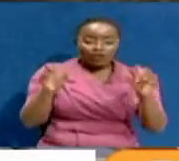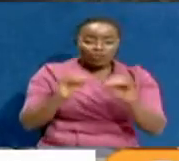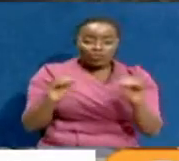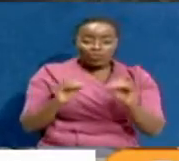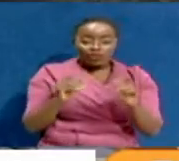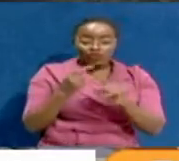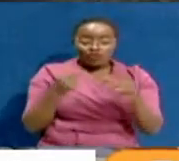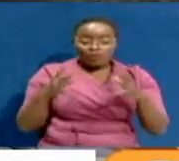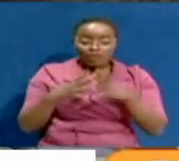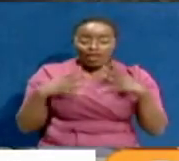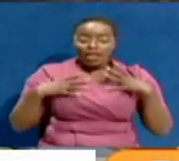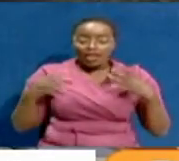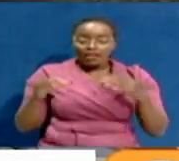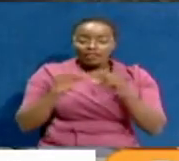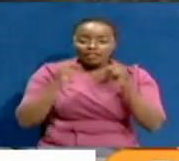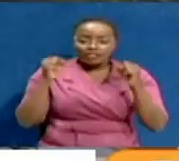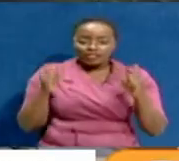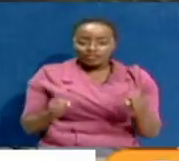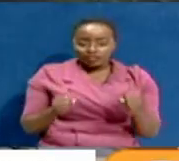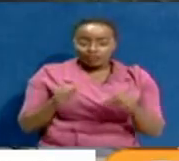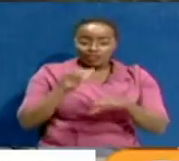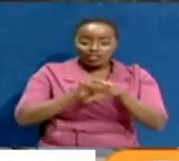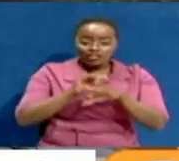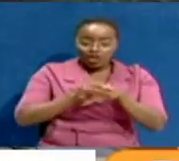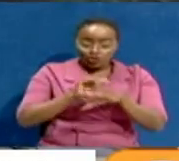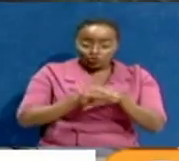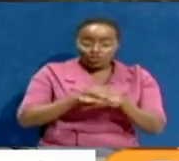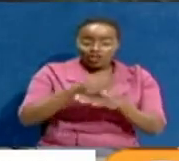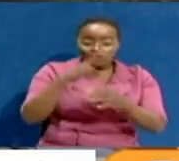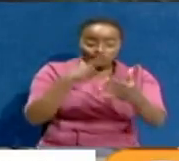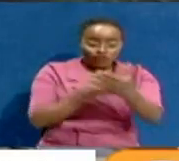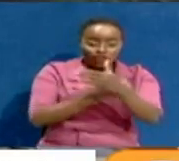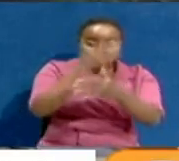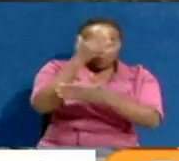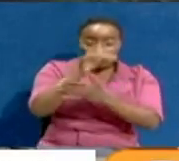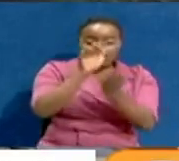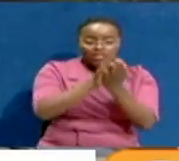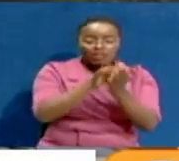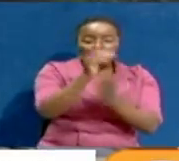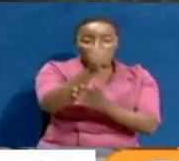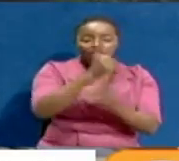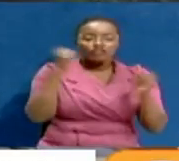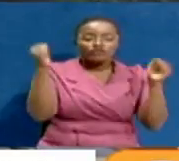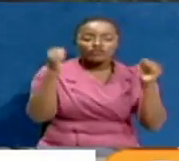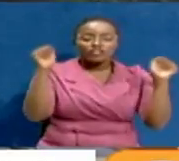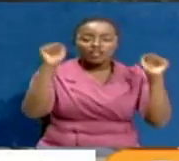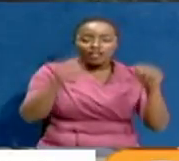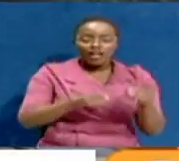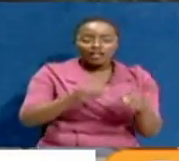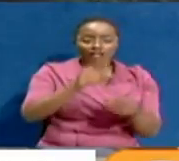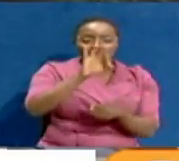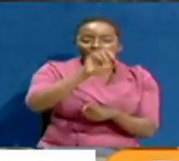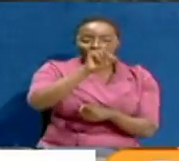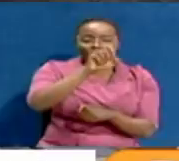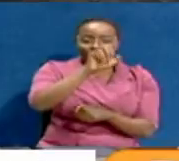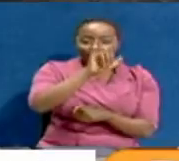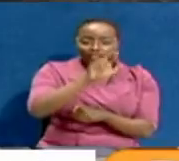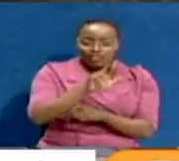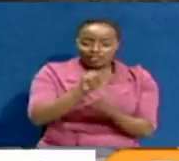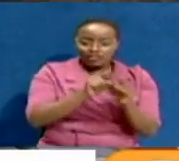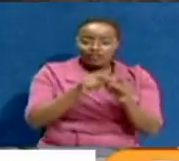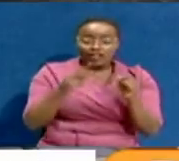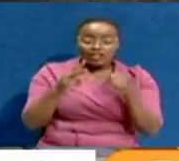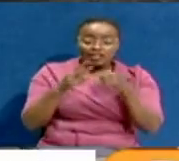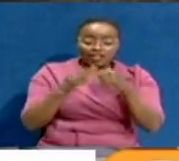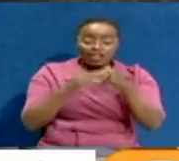is that from a health system perspective, it's a good type of vaccine because you can keep it in the fridge. The Pfizer one requires minus 70